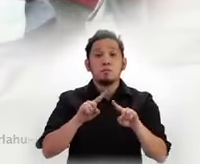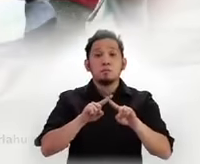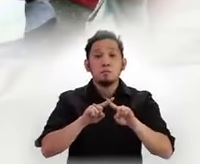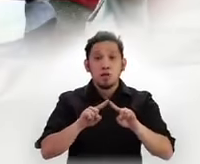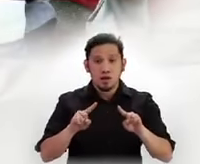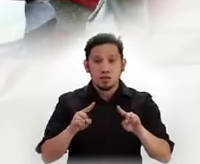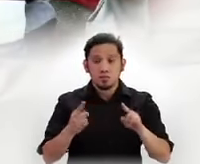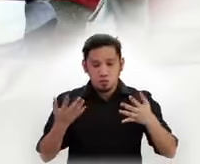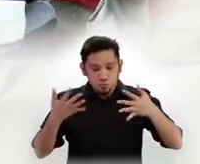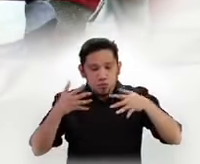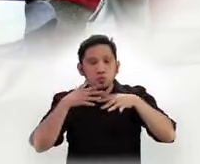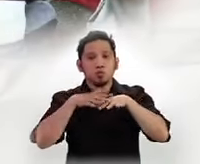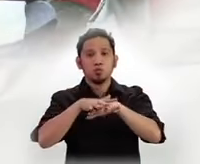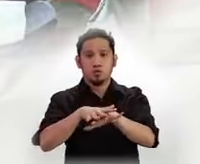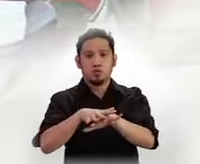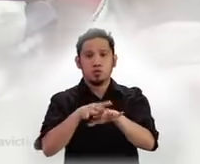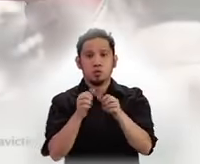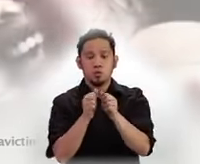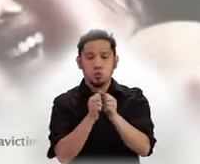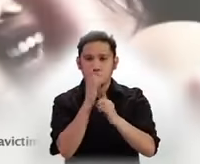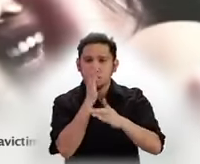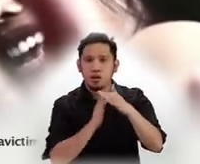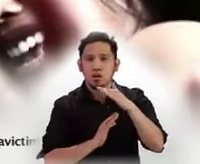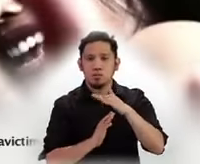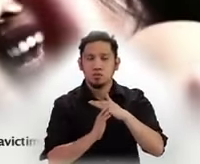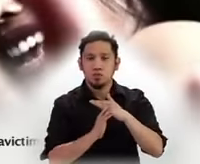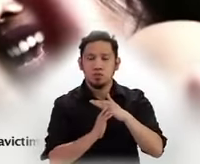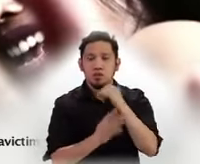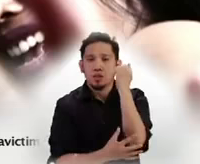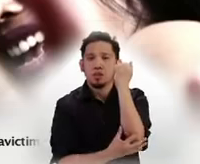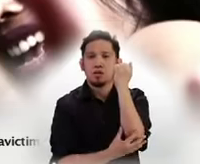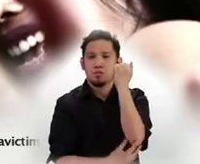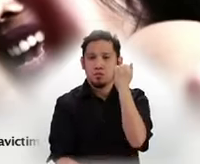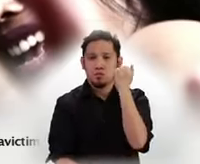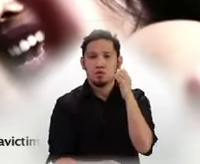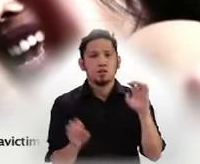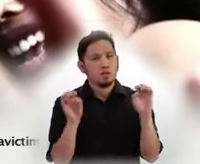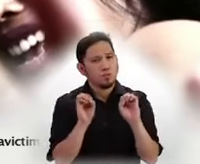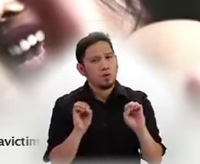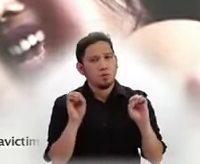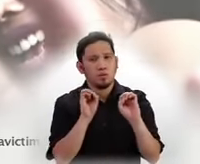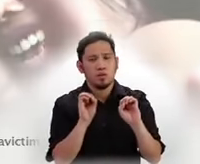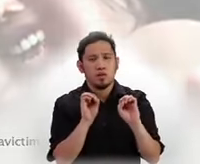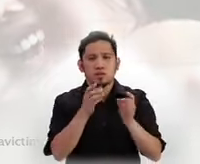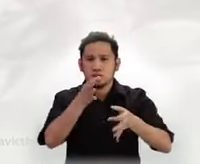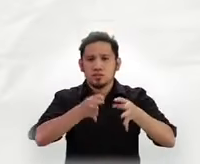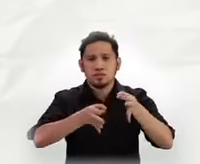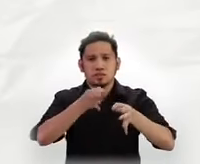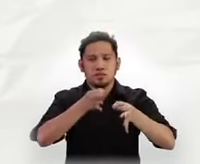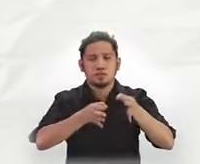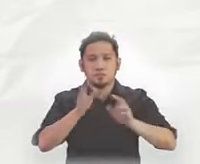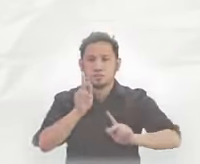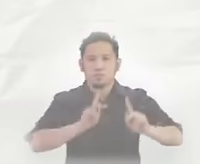with the humble, the poor, and the unjustly treated.